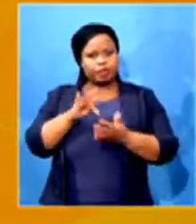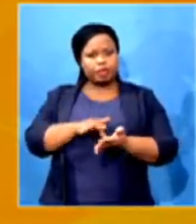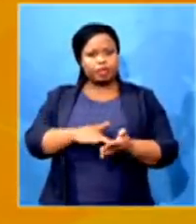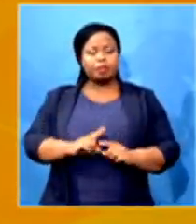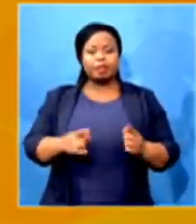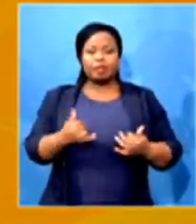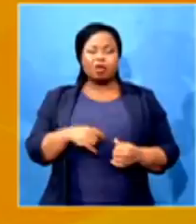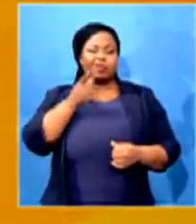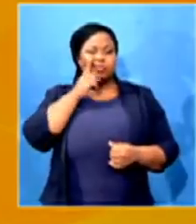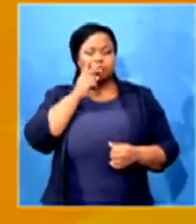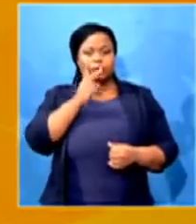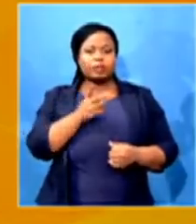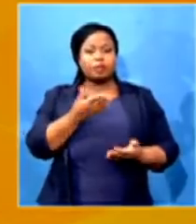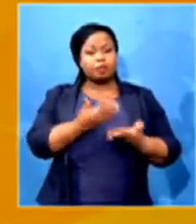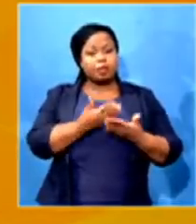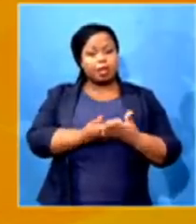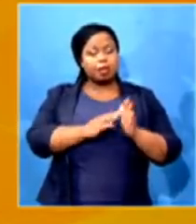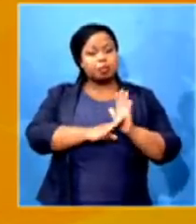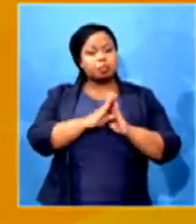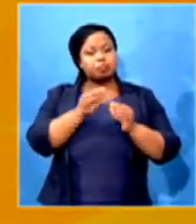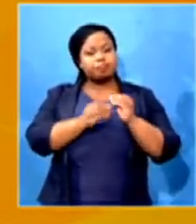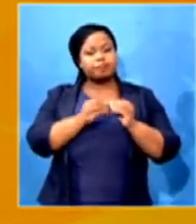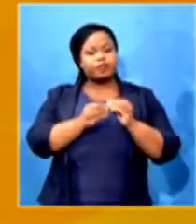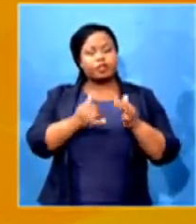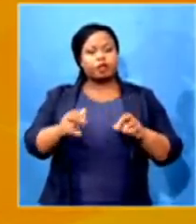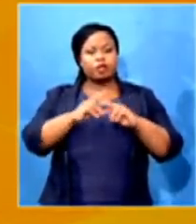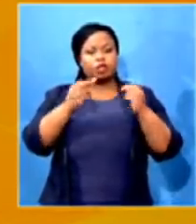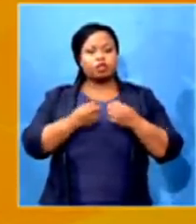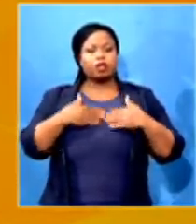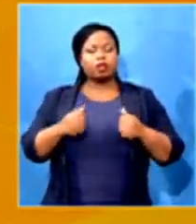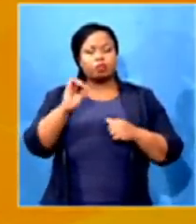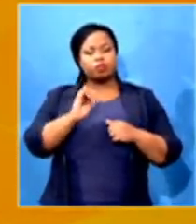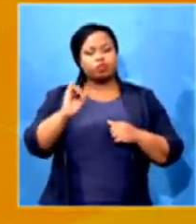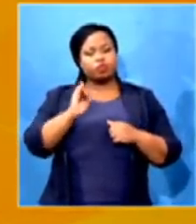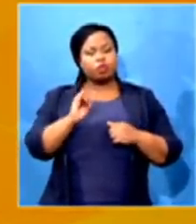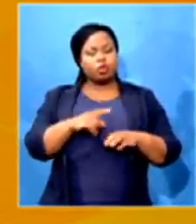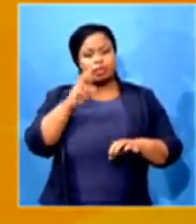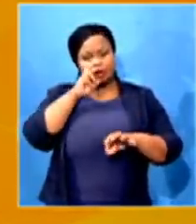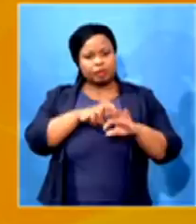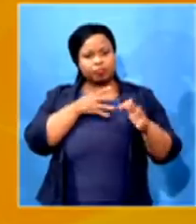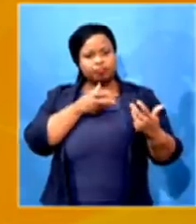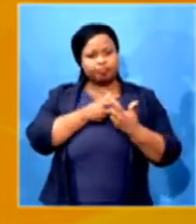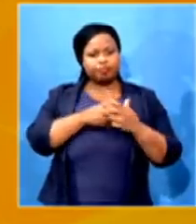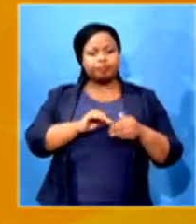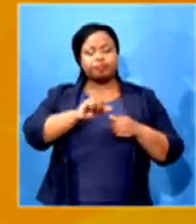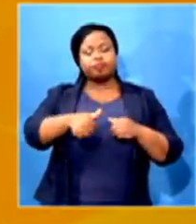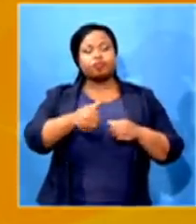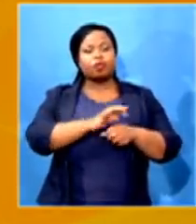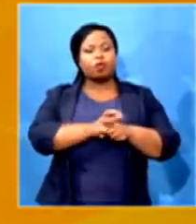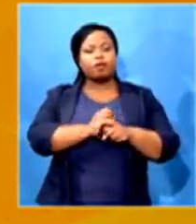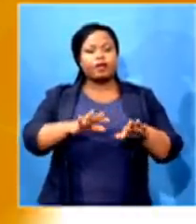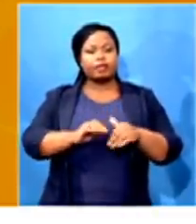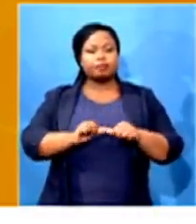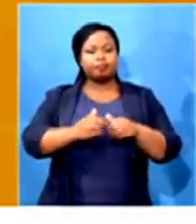into renovating its own facilities to meet the national health insurance requirements beyond COVID-19 pandemic.